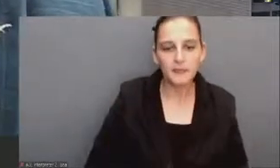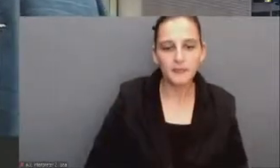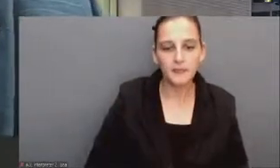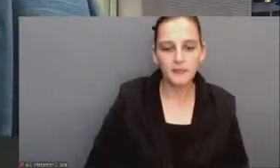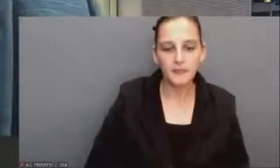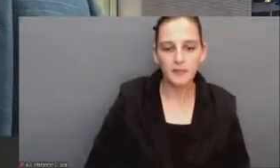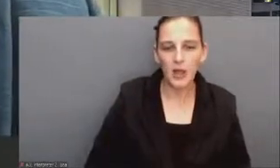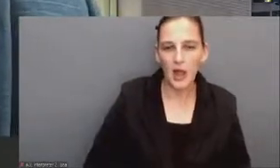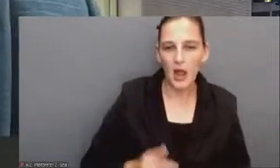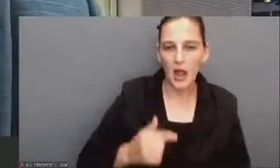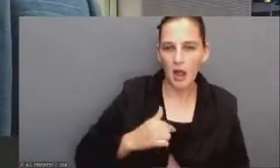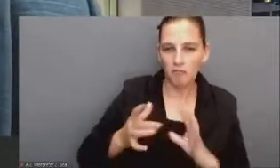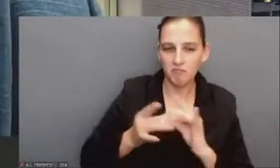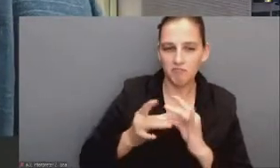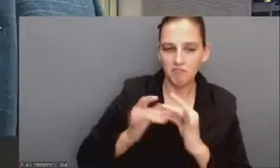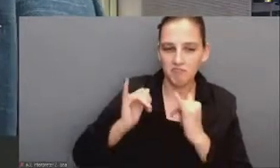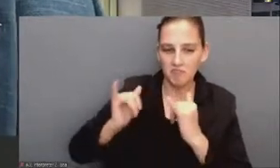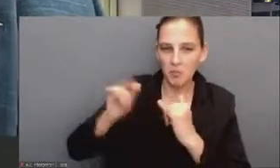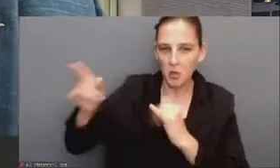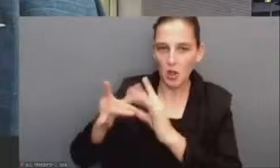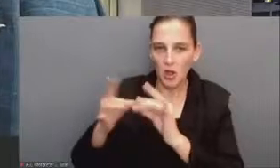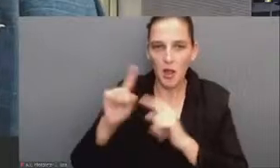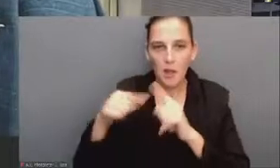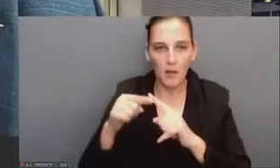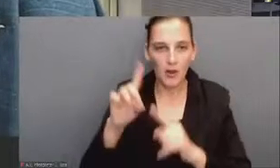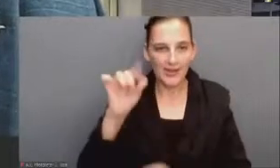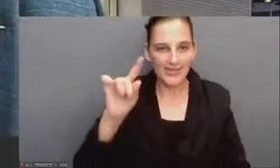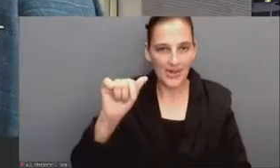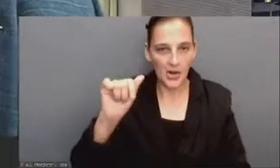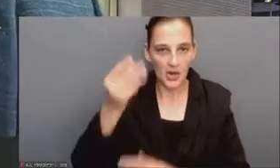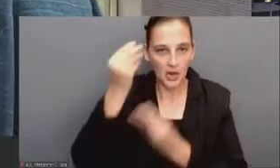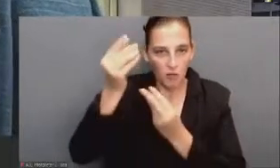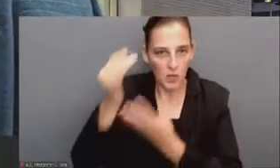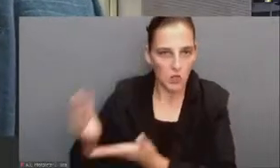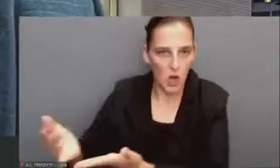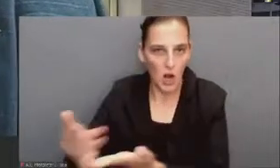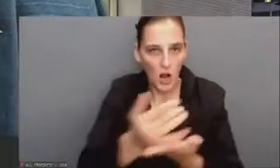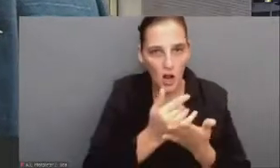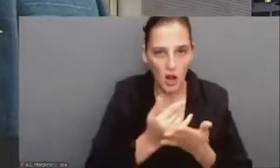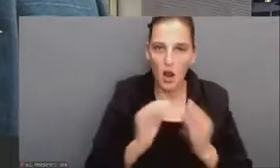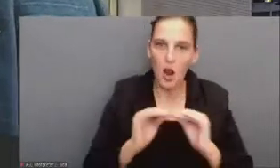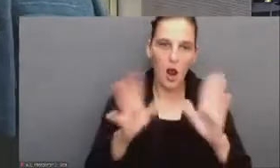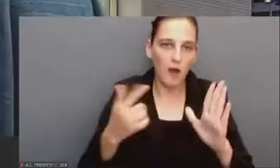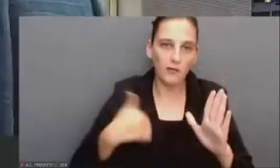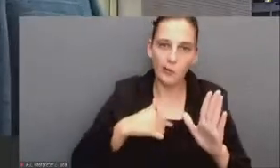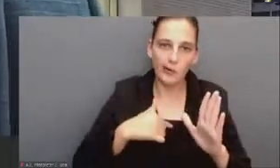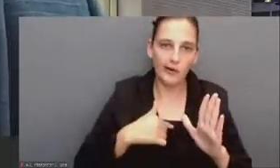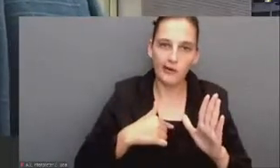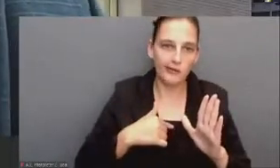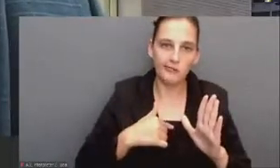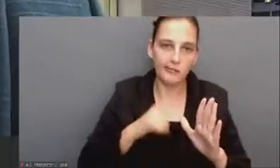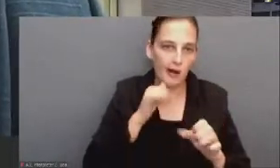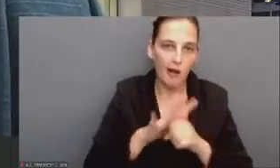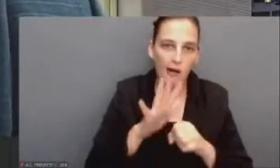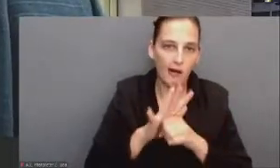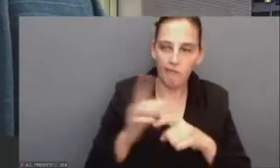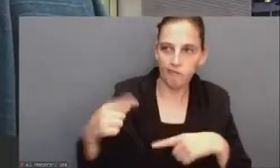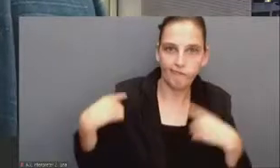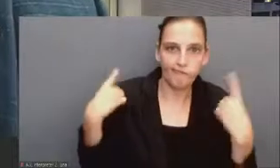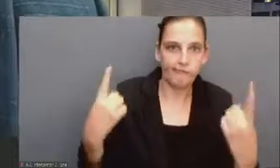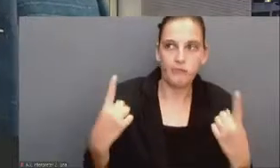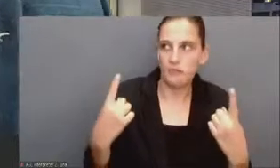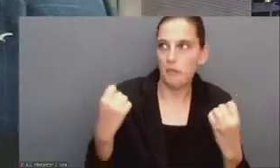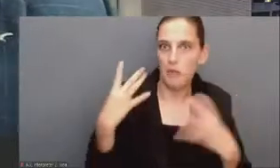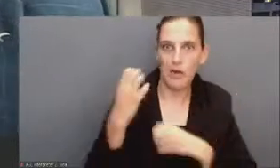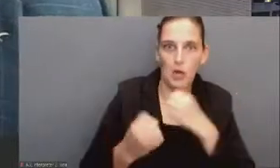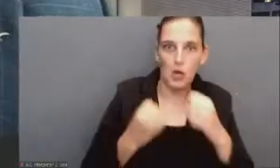started with, which was, the data and metrics, where we have fallen short for decades, as you pointed out, across the board.